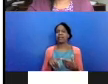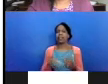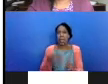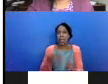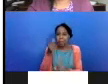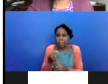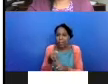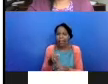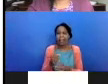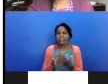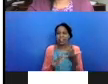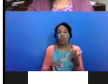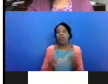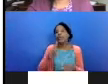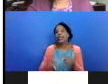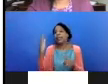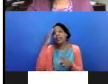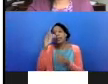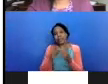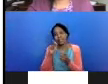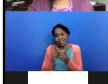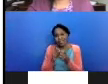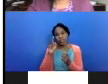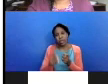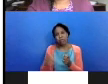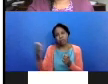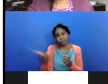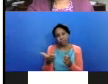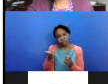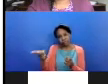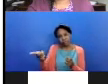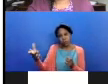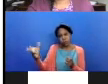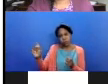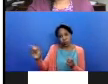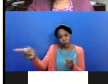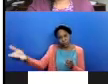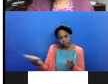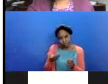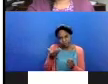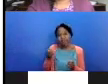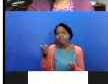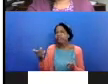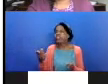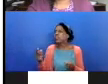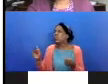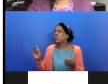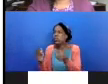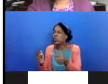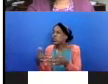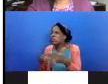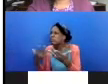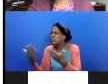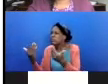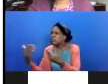been harmed, but again, it's laying the groundwork for that kind of conversation. So he's not arriving to that defensive in any way. And then again, looking